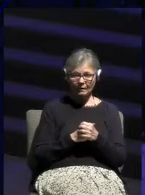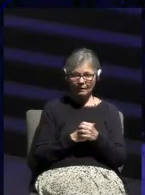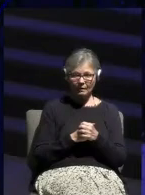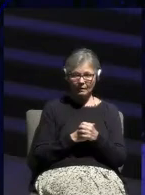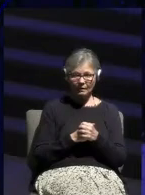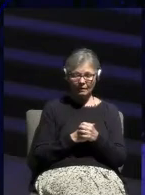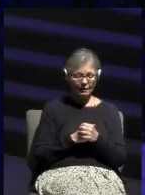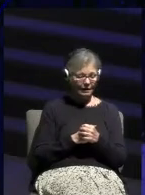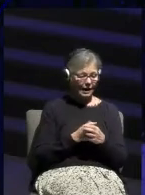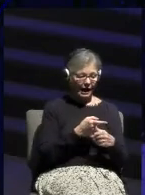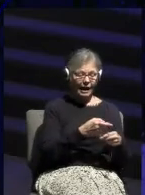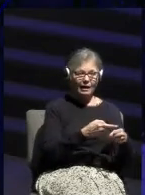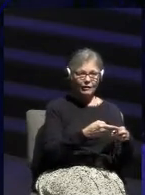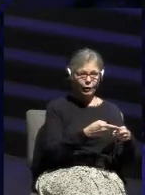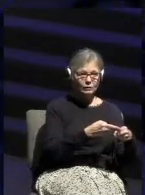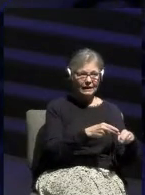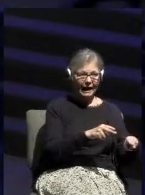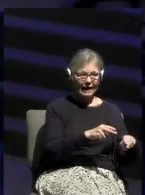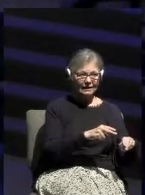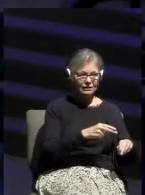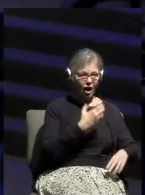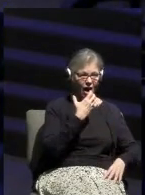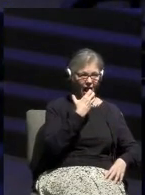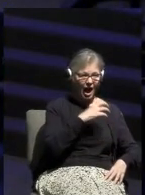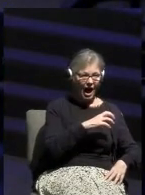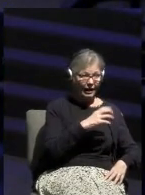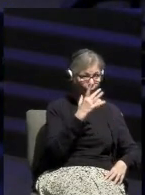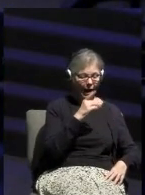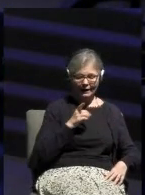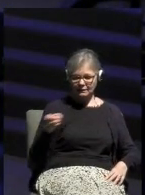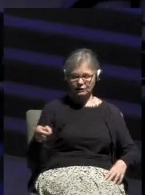and them eggs are hot when I get them.